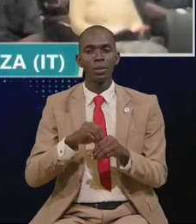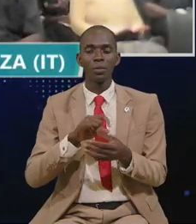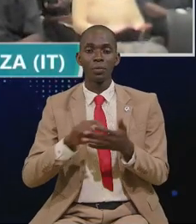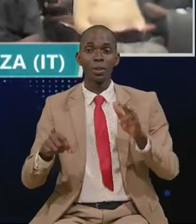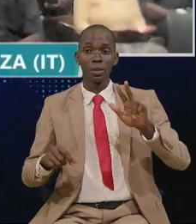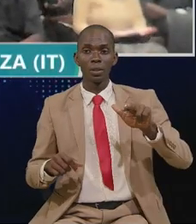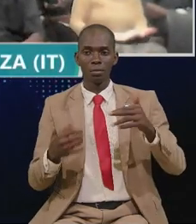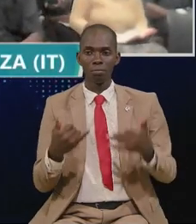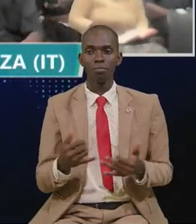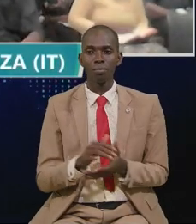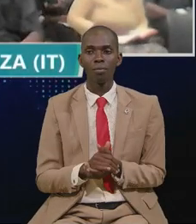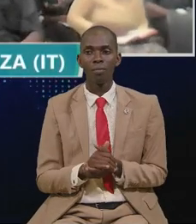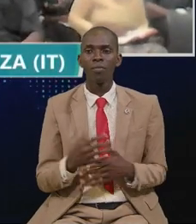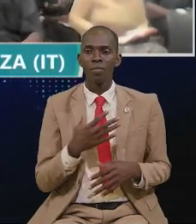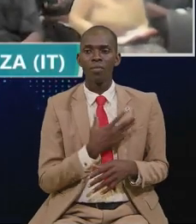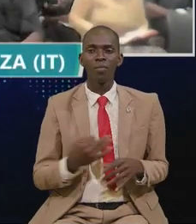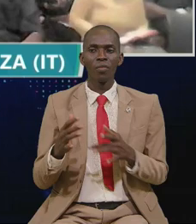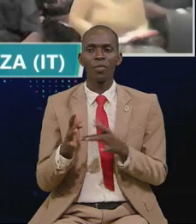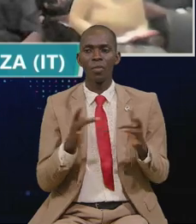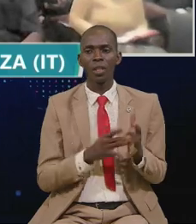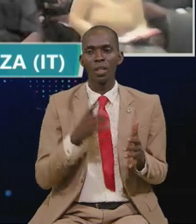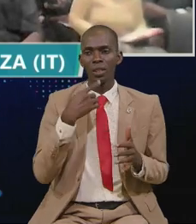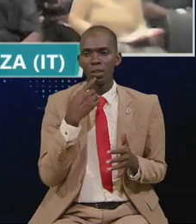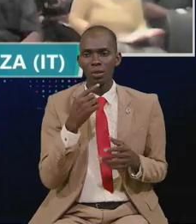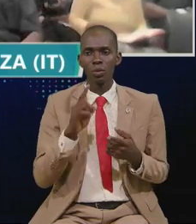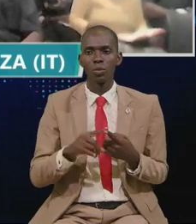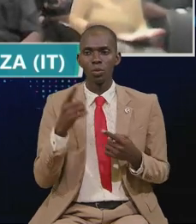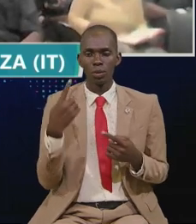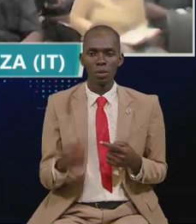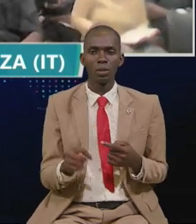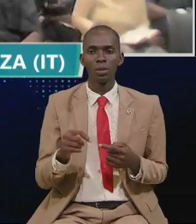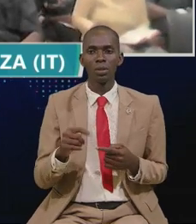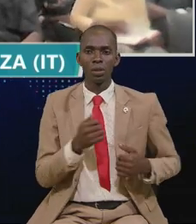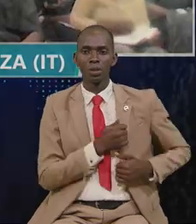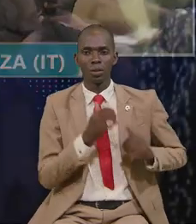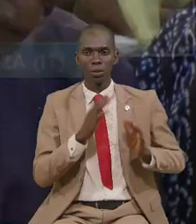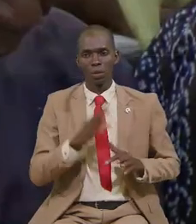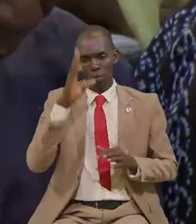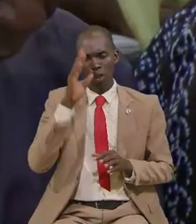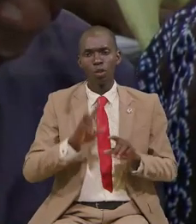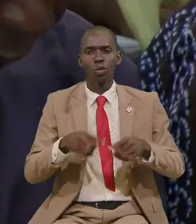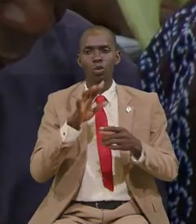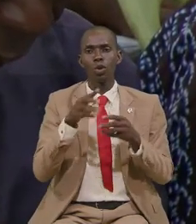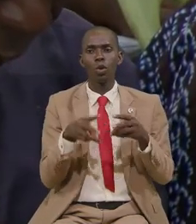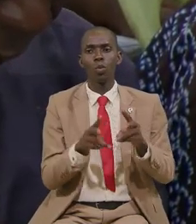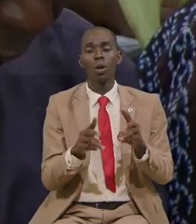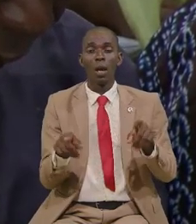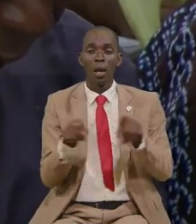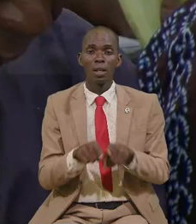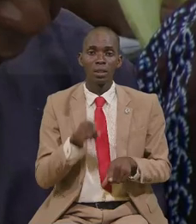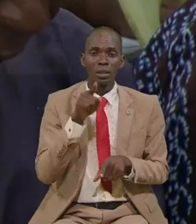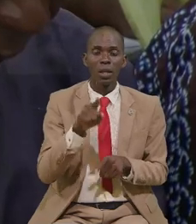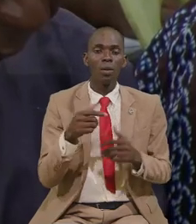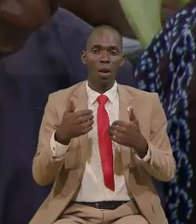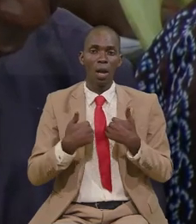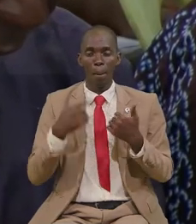13 says, and Jesus said unto the centurion, go thy way, as thou hast